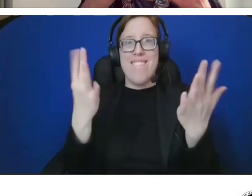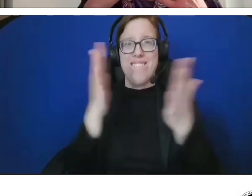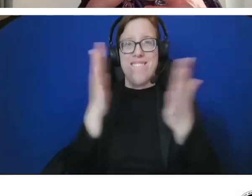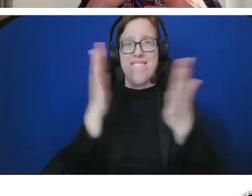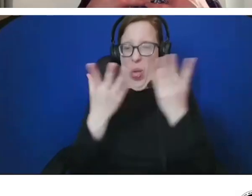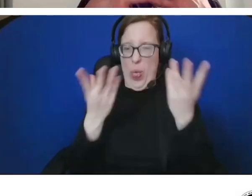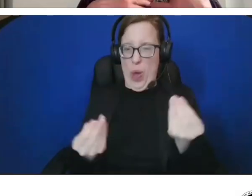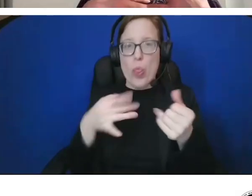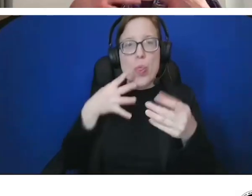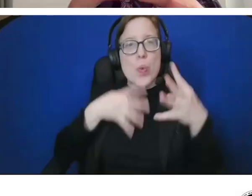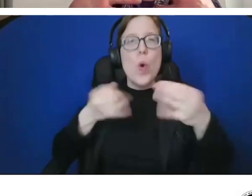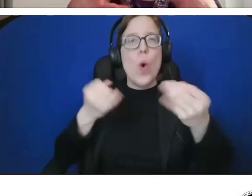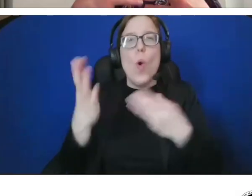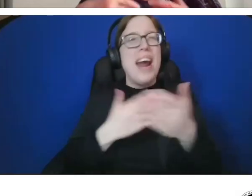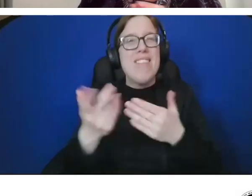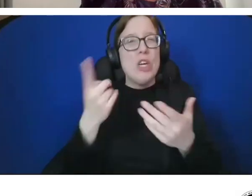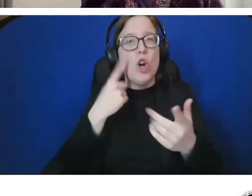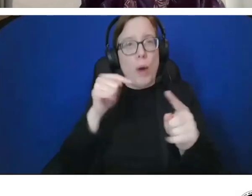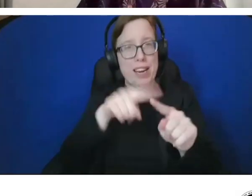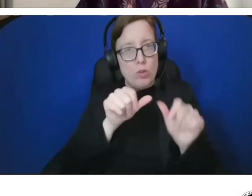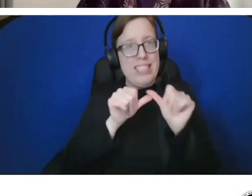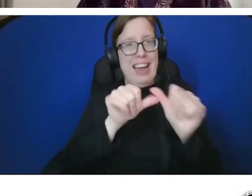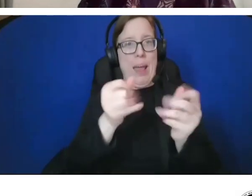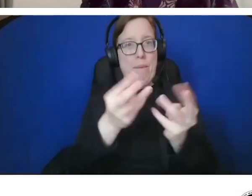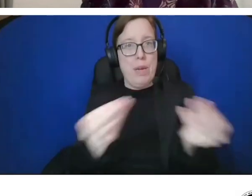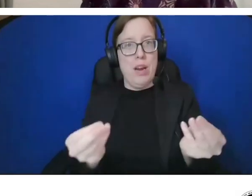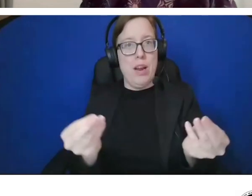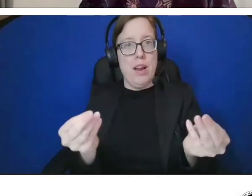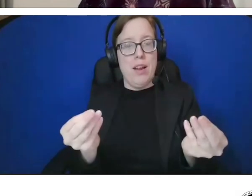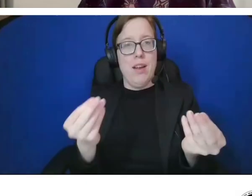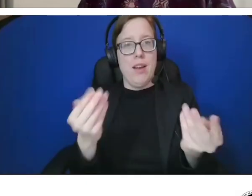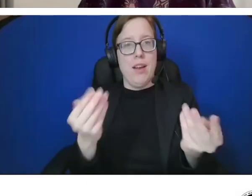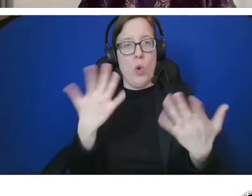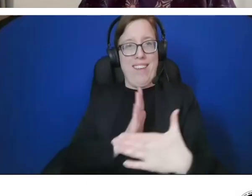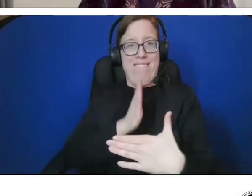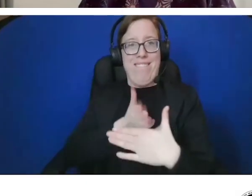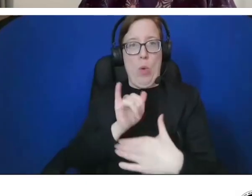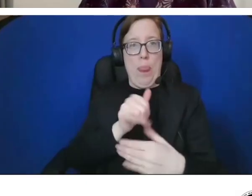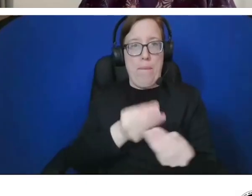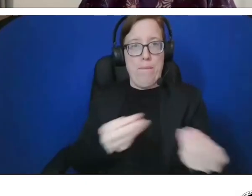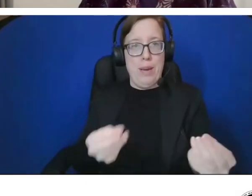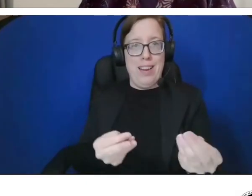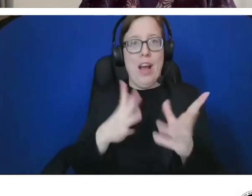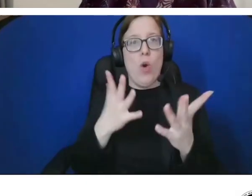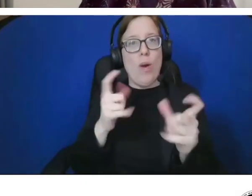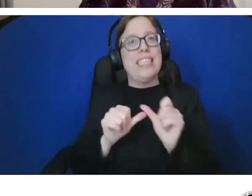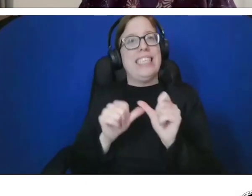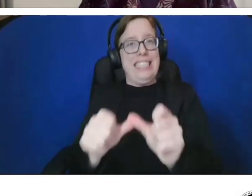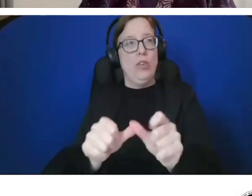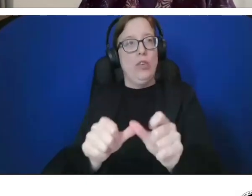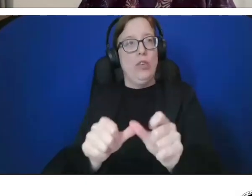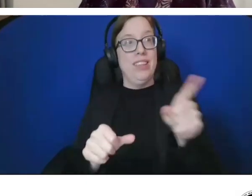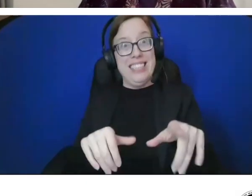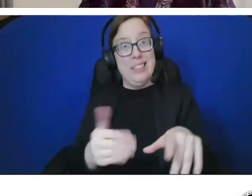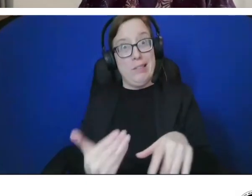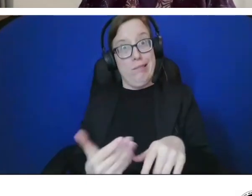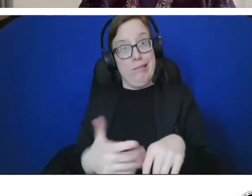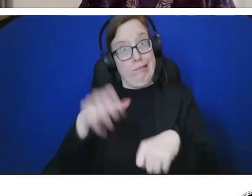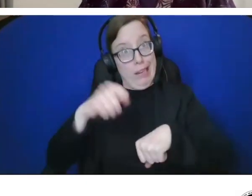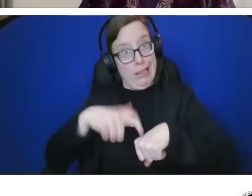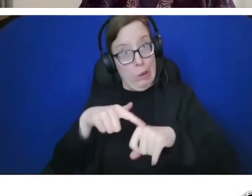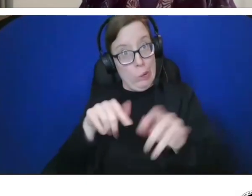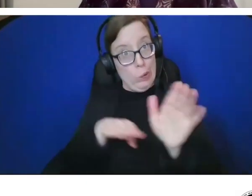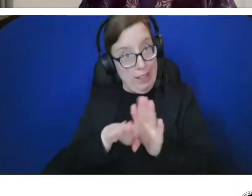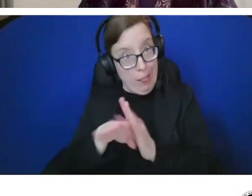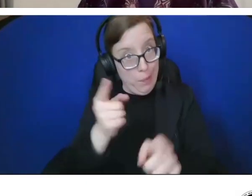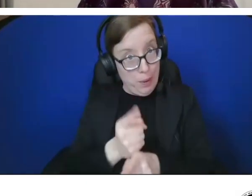wet fingers or drool or something else that might interfere with the materials lasting for a while, because this takes a little